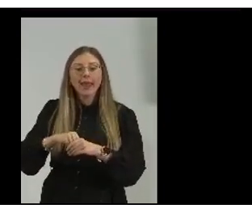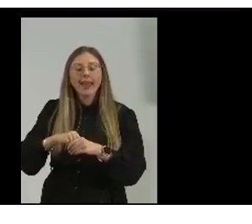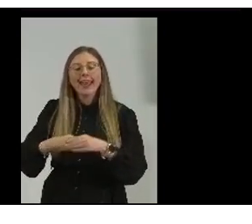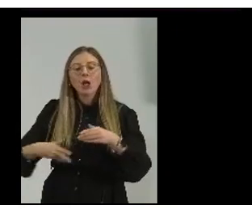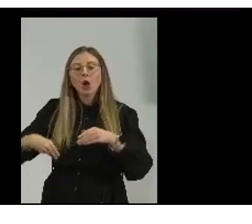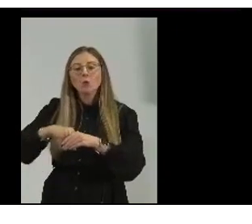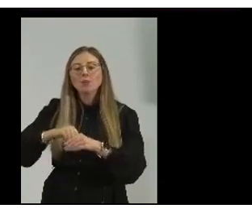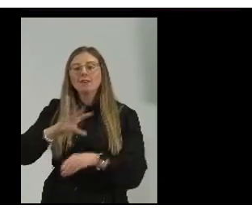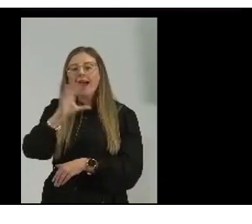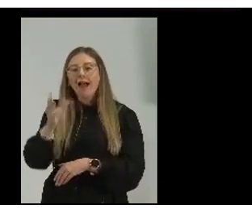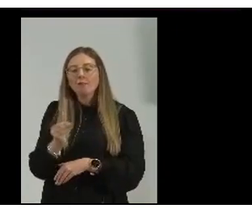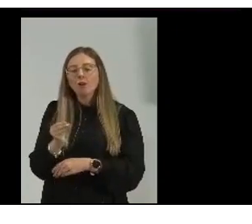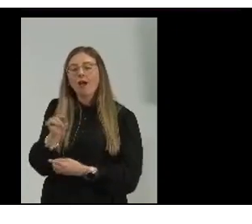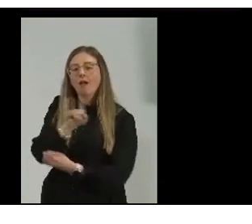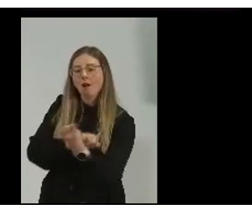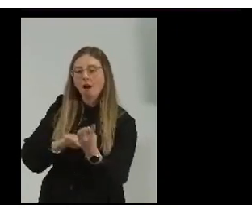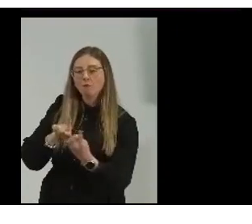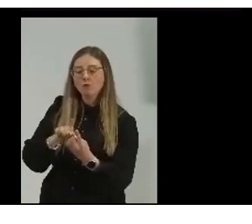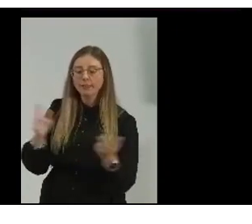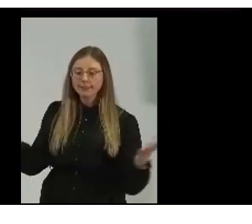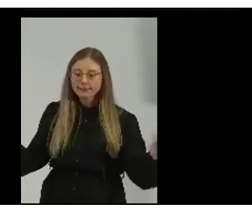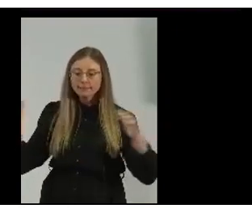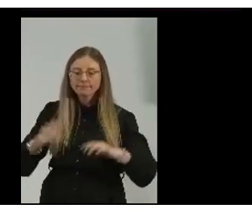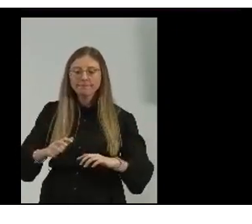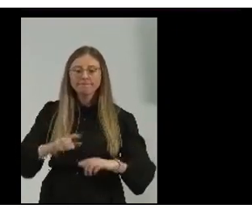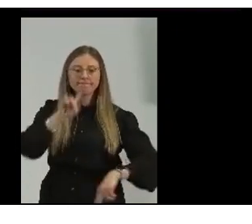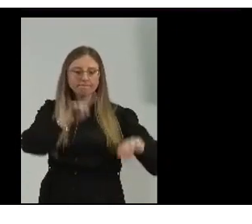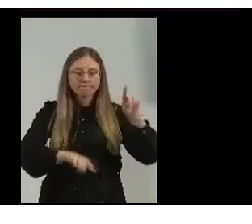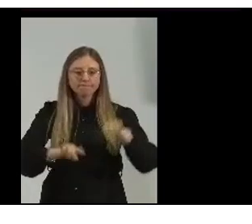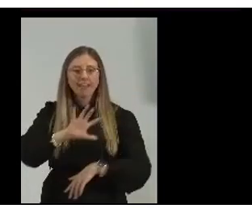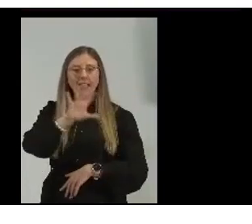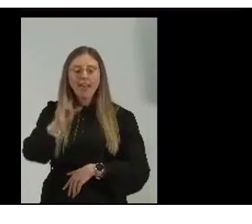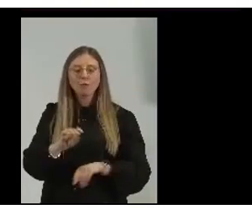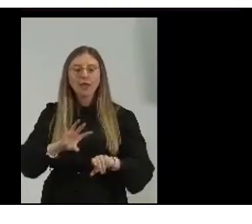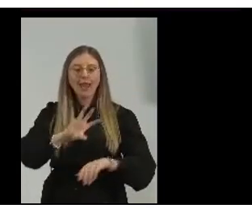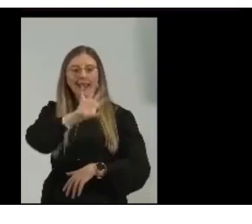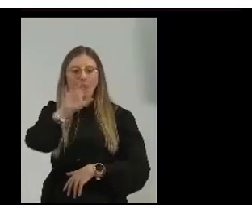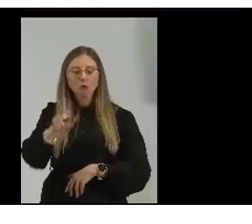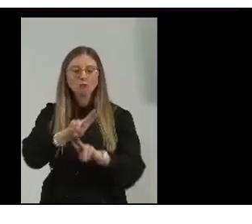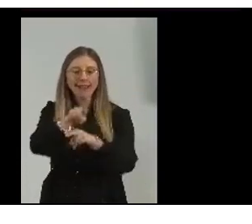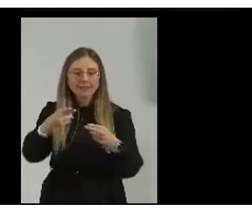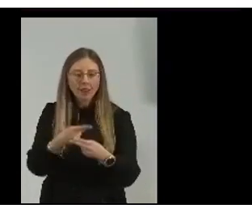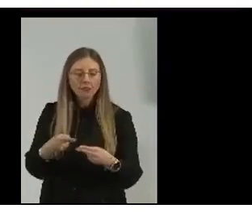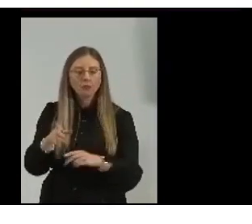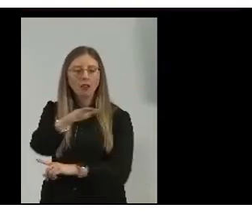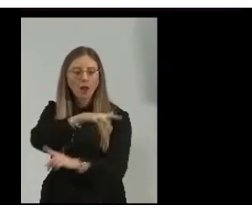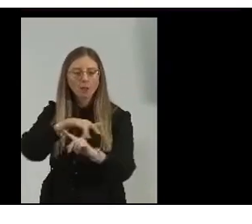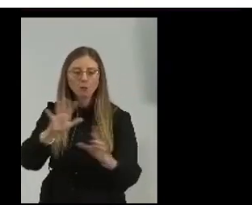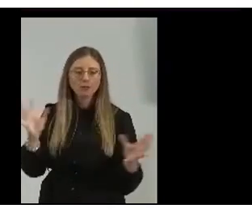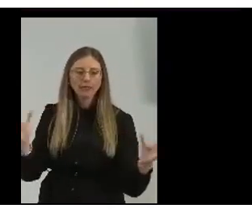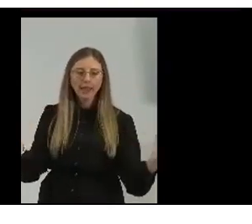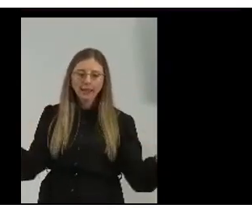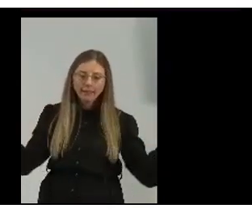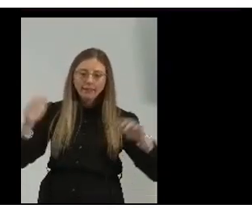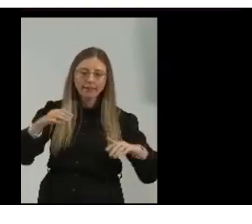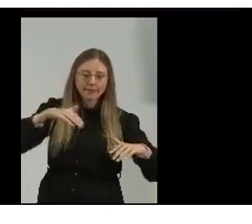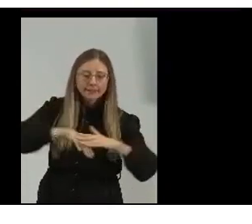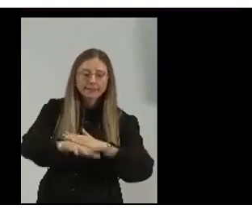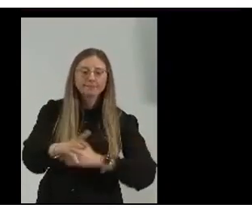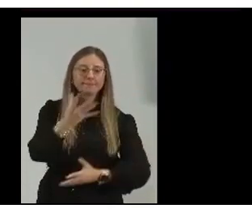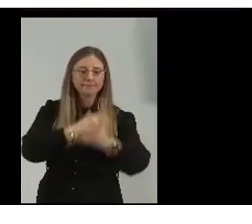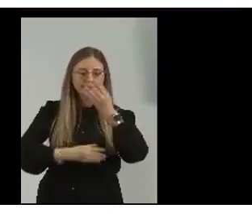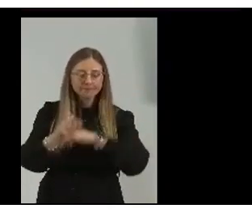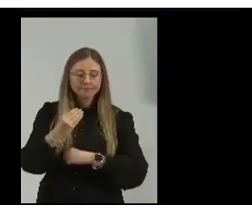Conference that brings together African countries, the international community, and users